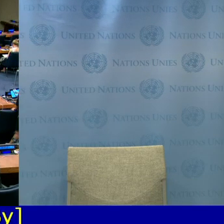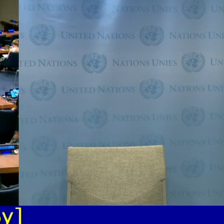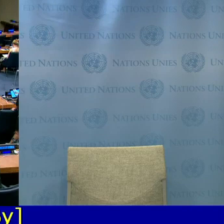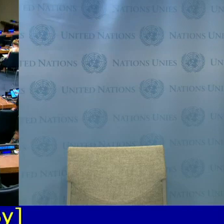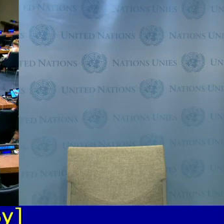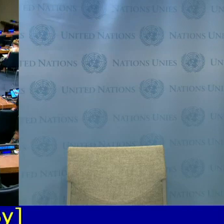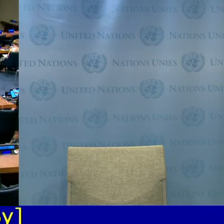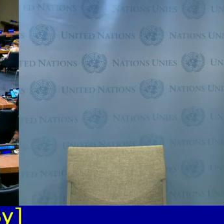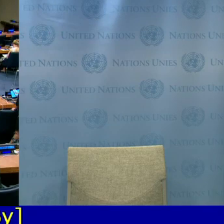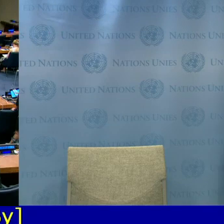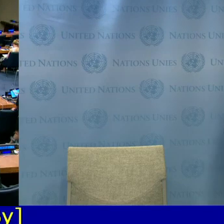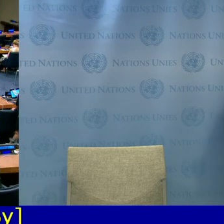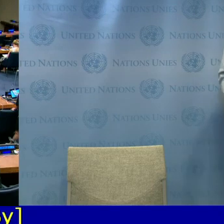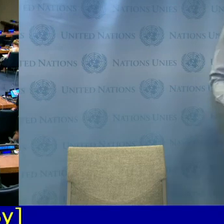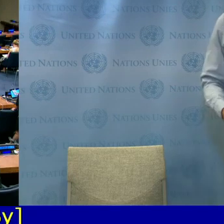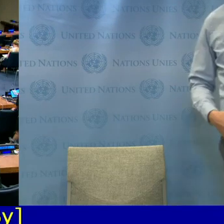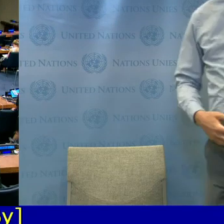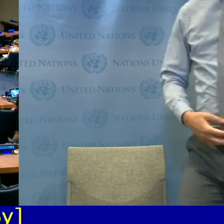Your Excellencies,